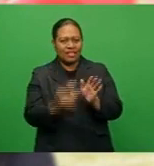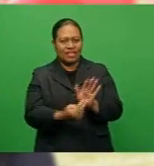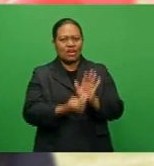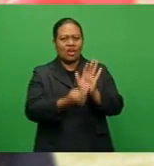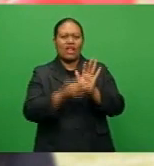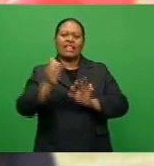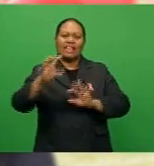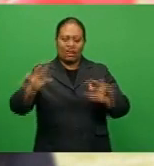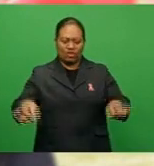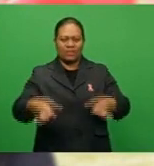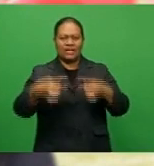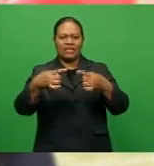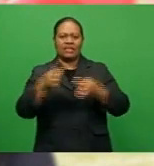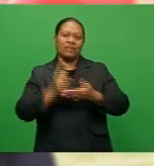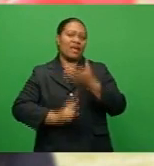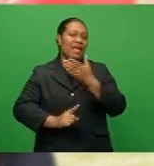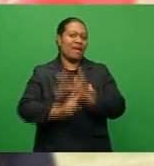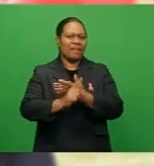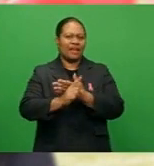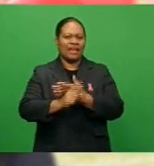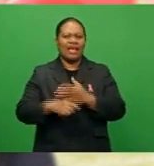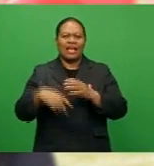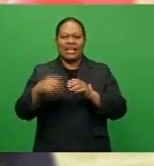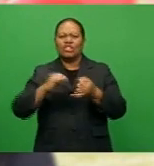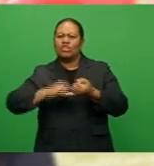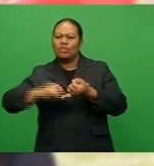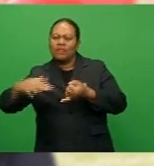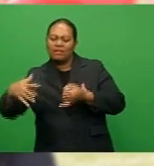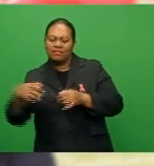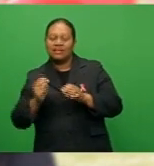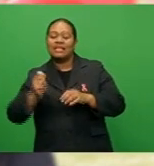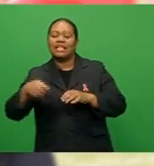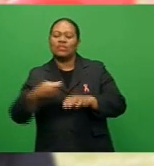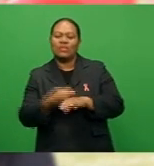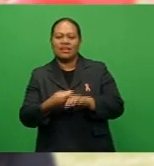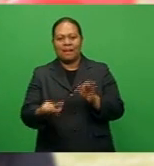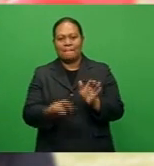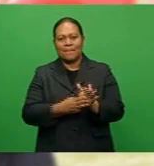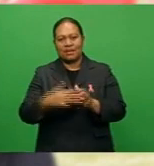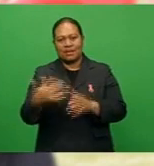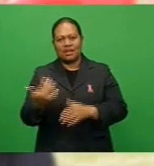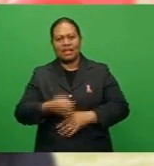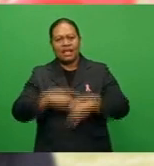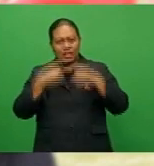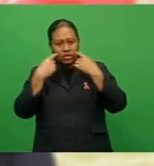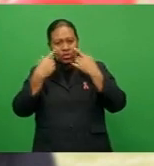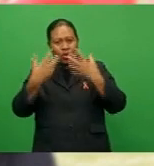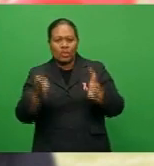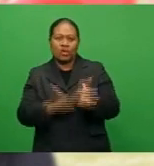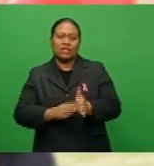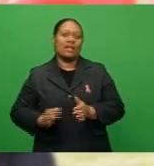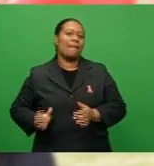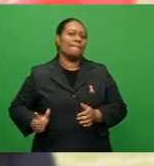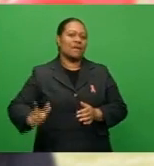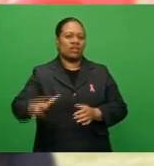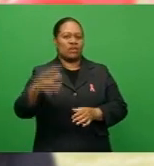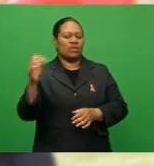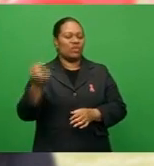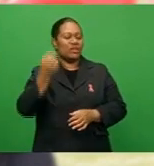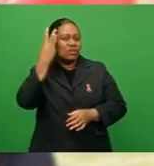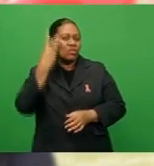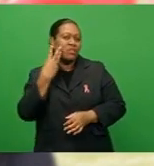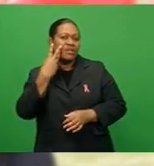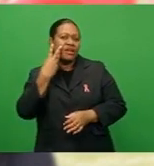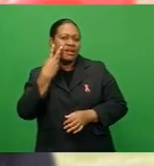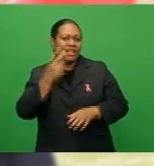tens competition will be held at Subrel Park next Monday. The tournament comes at an ideal time after Madhuwata won the Women's Vanoa